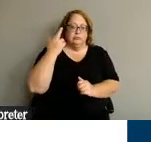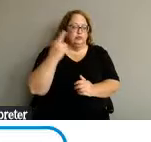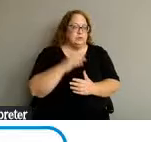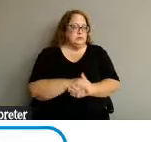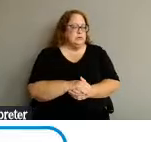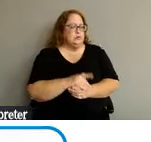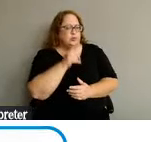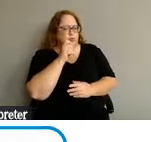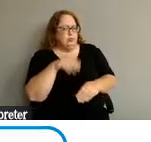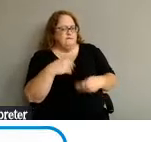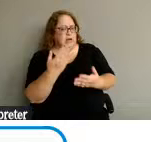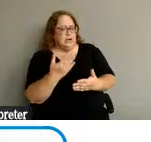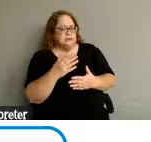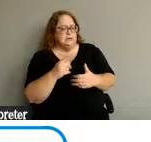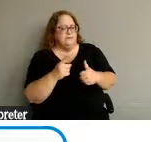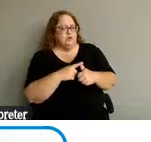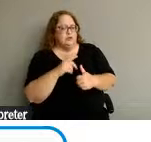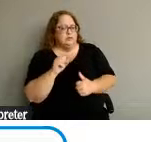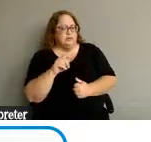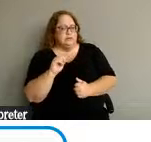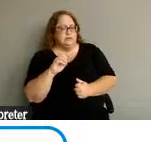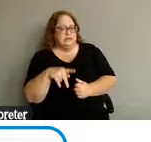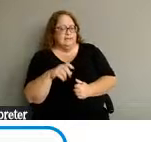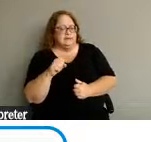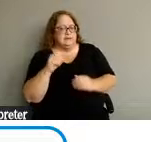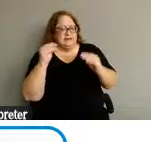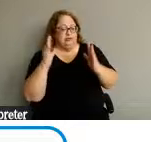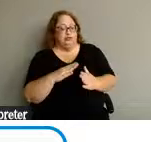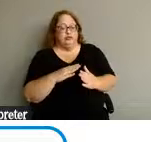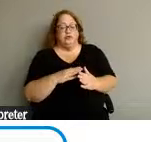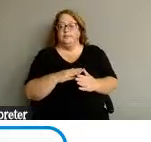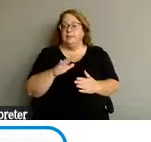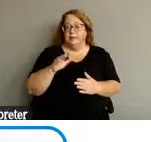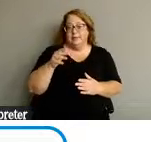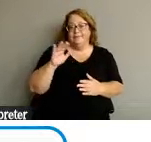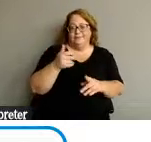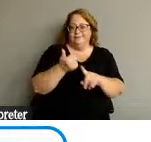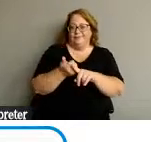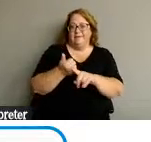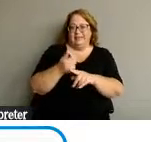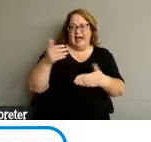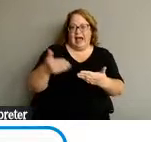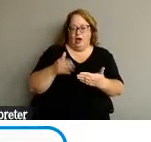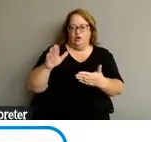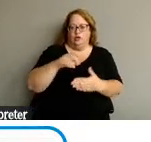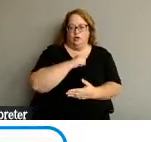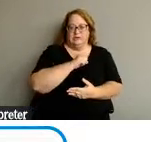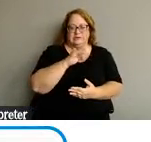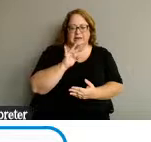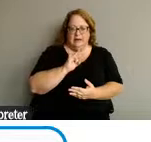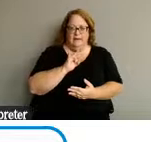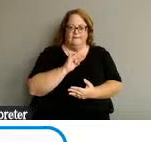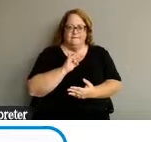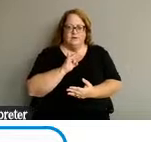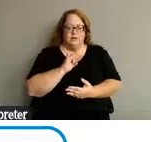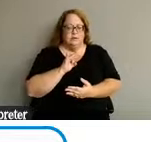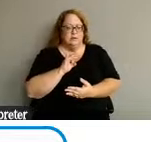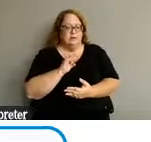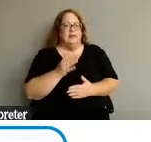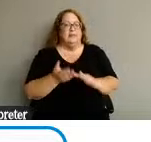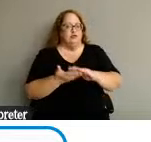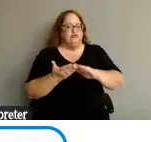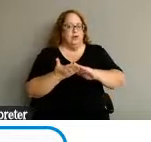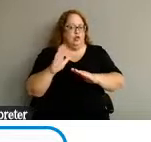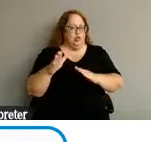Who provides the First Step teacher? First Step hires their entire staff. So they provide, they run their